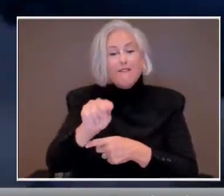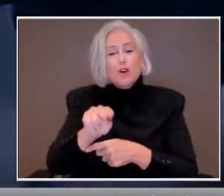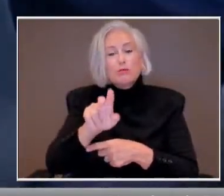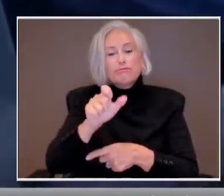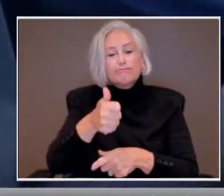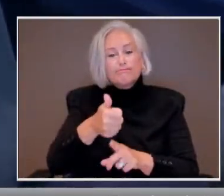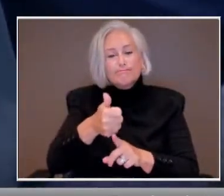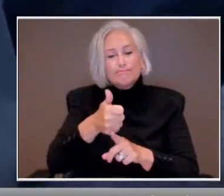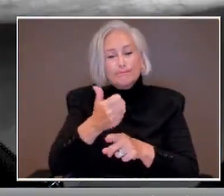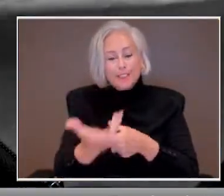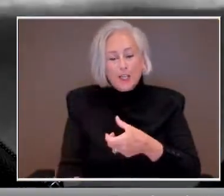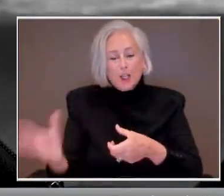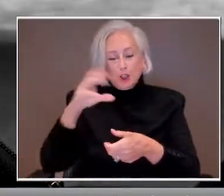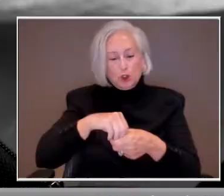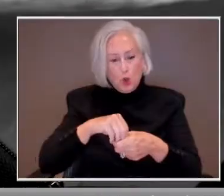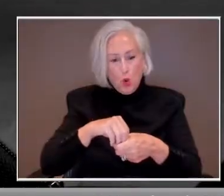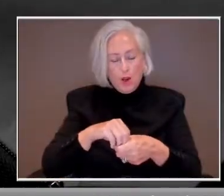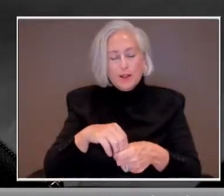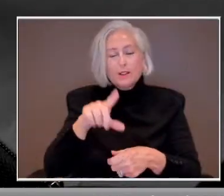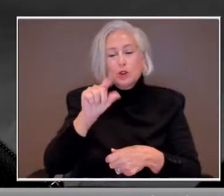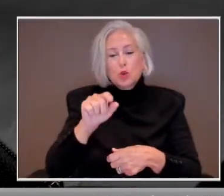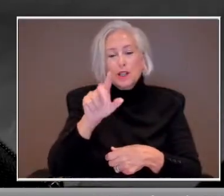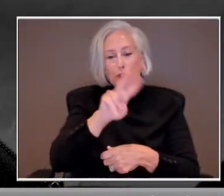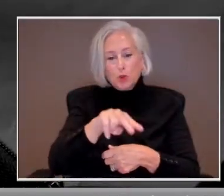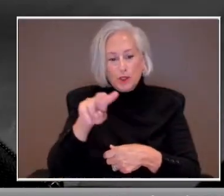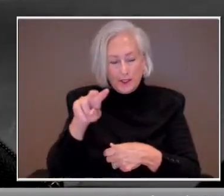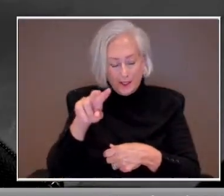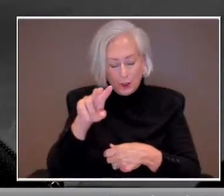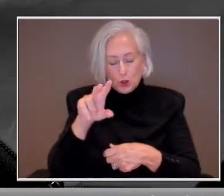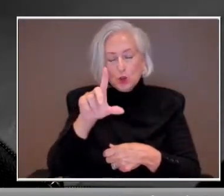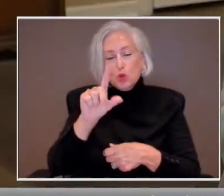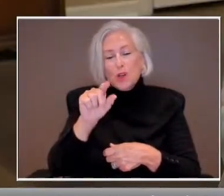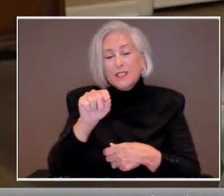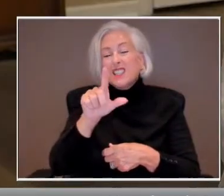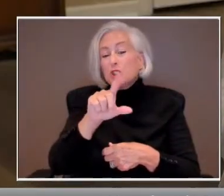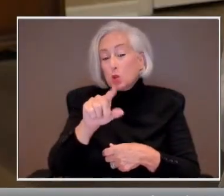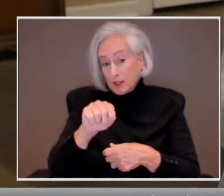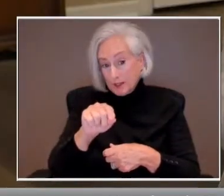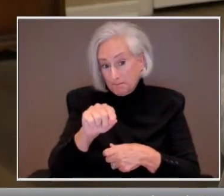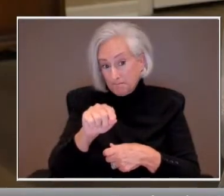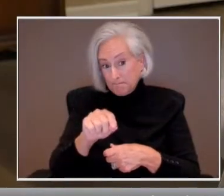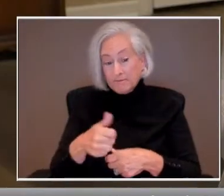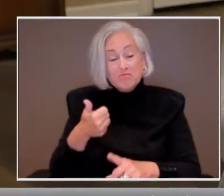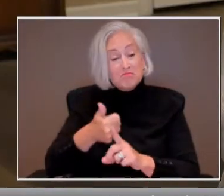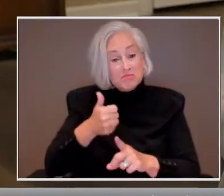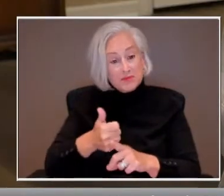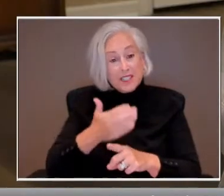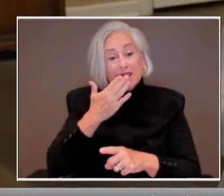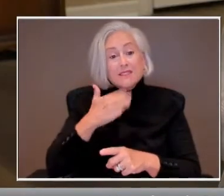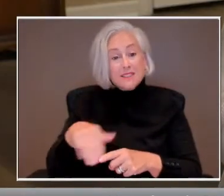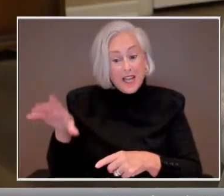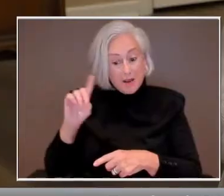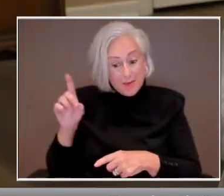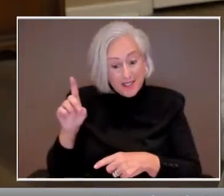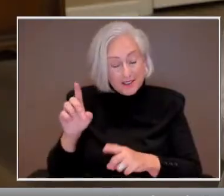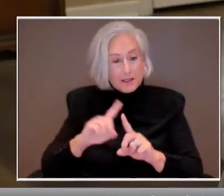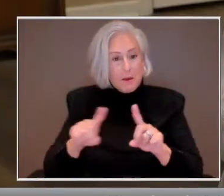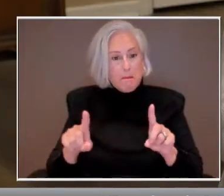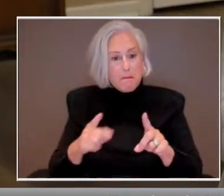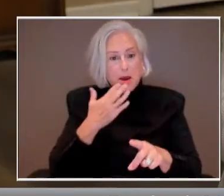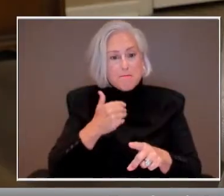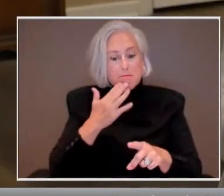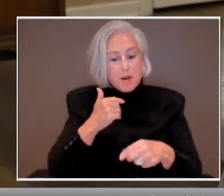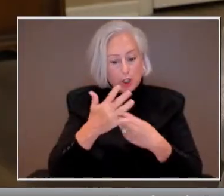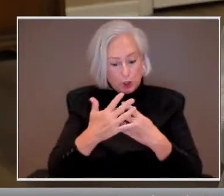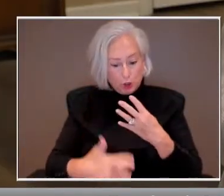heart surgery and was struggling to keep his diabetes under control. Our doctor, because she knew his blood sugar was kind of out of control at the